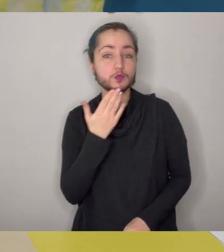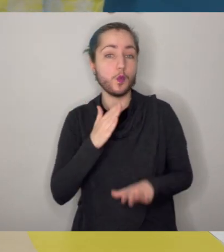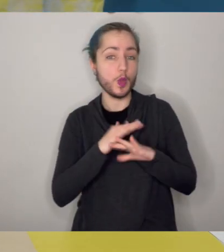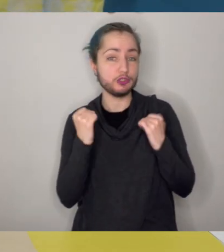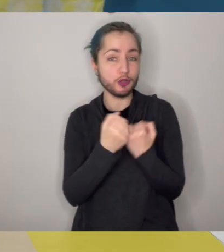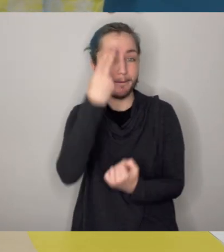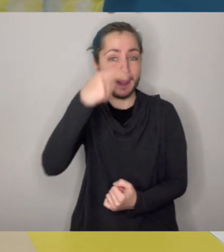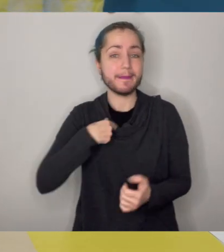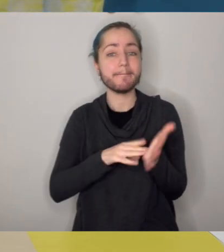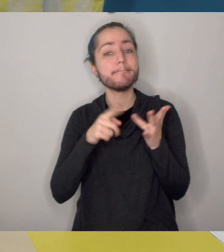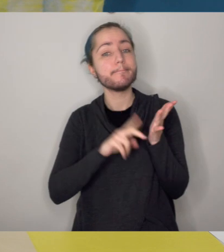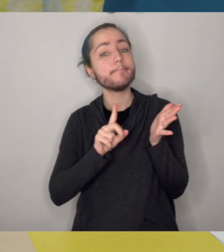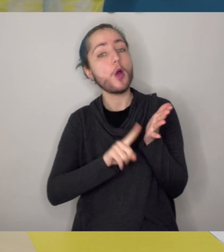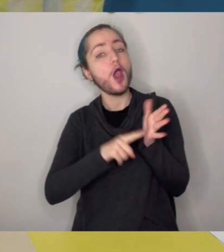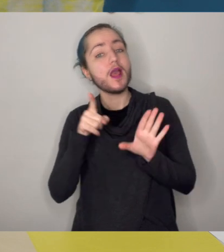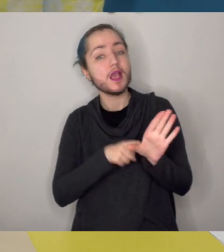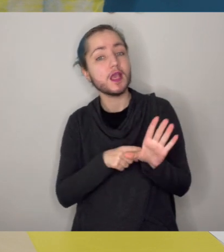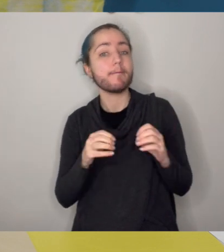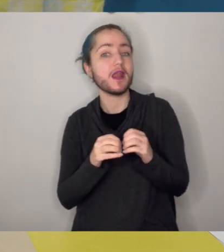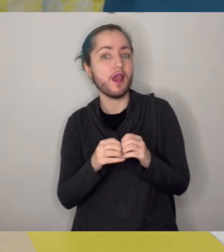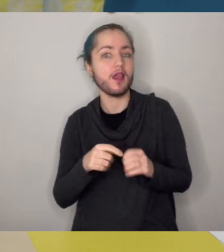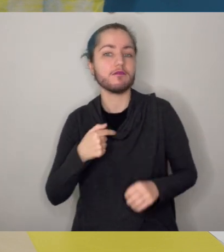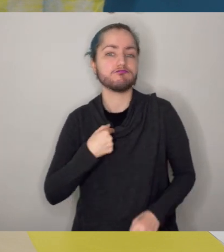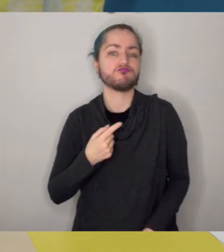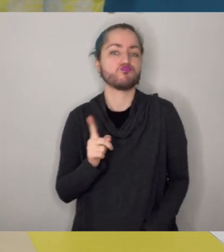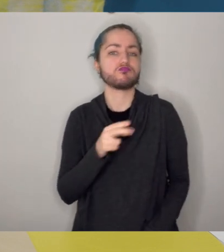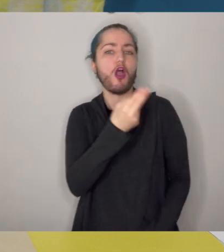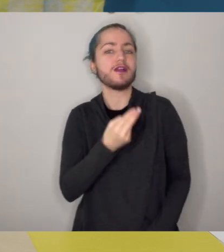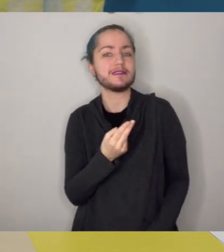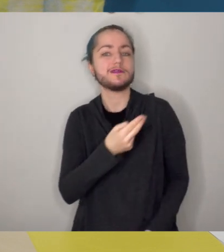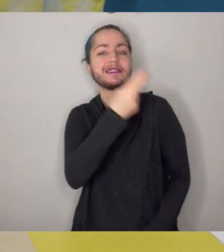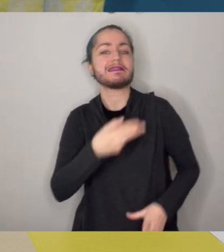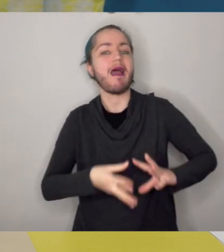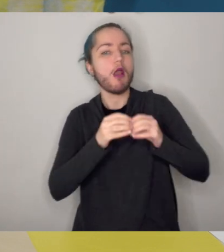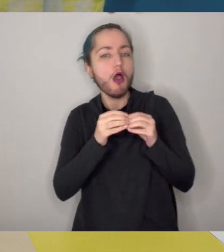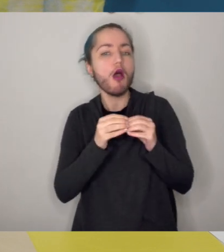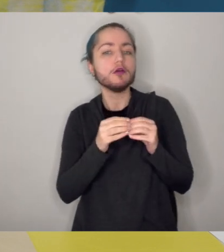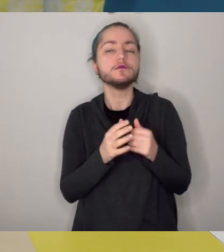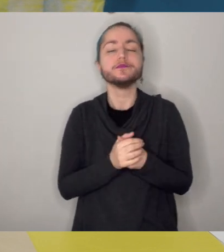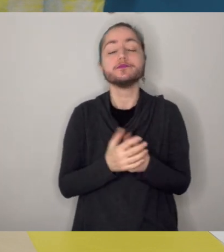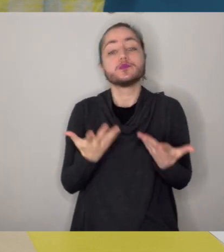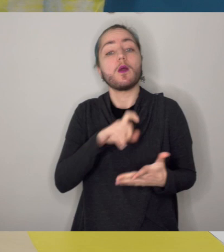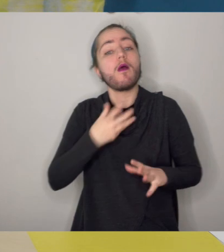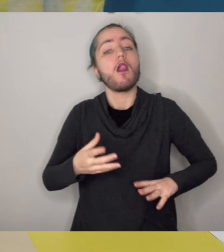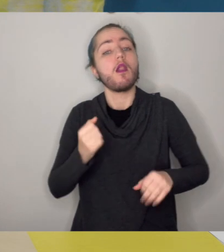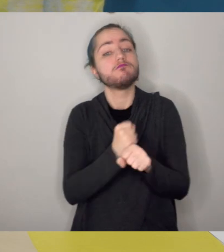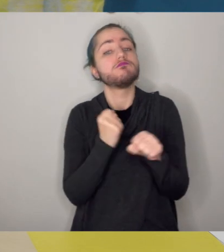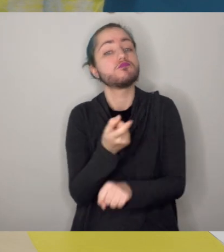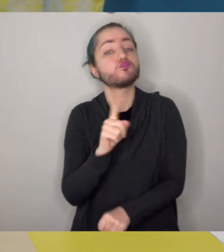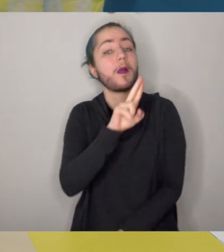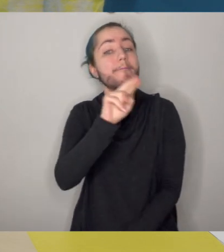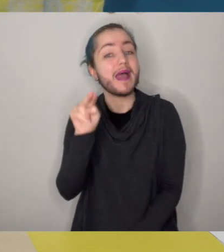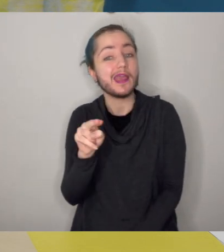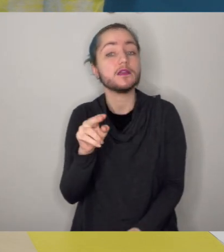welcome to my digital art school. My name is Bonnell and I'm an artist and designer. And today we are going